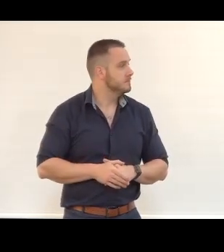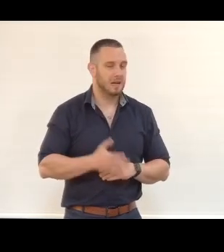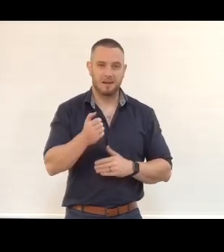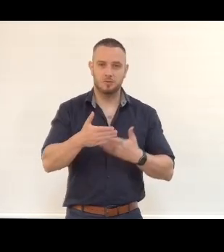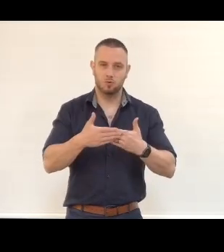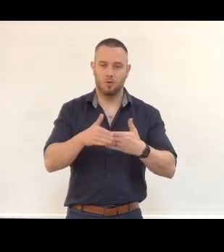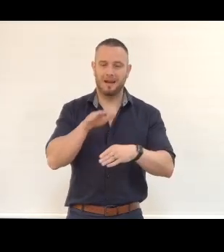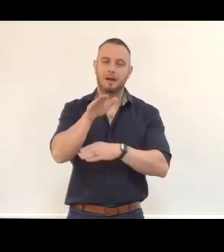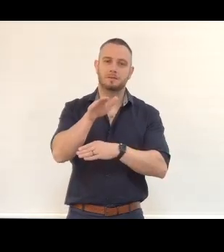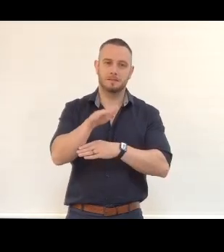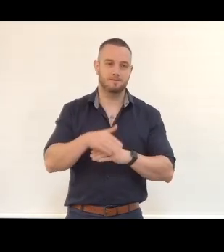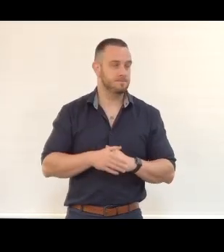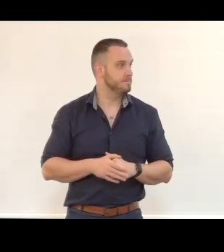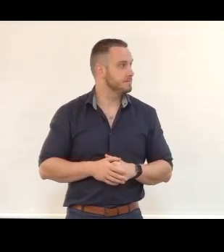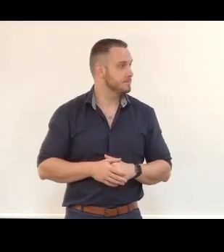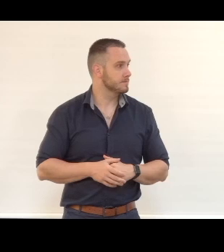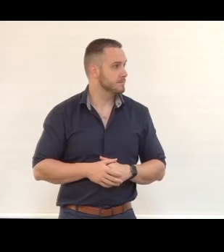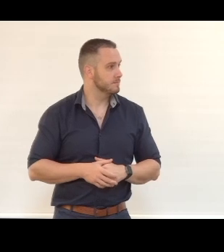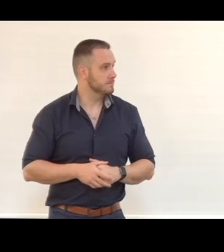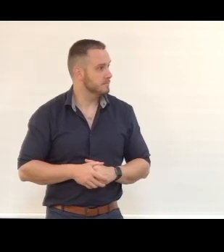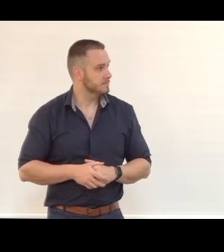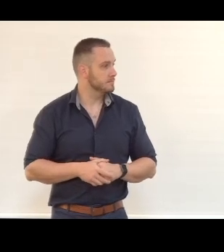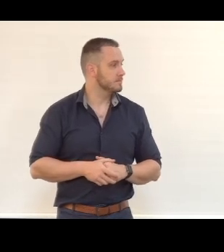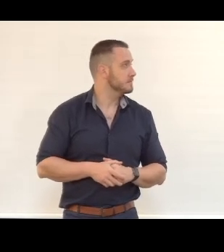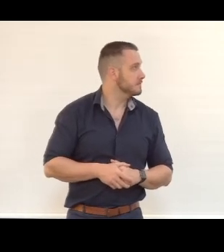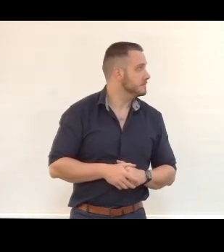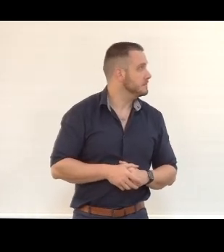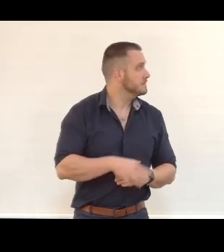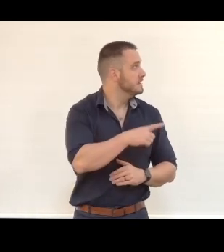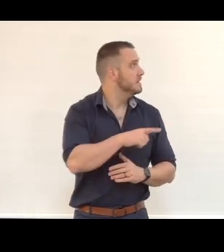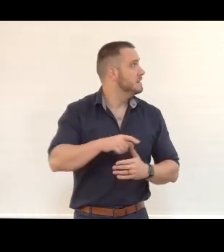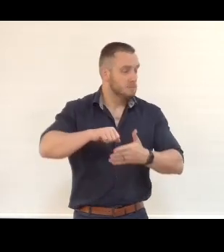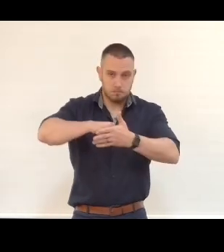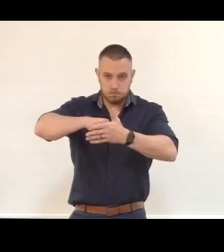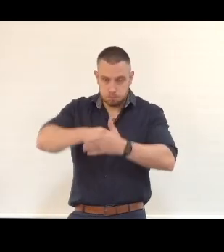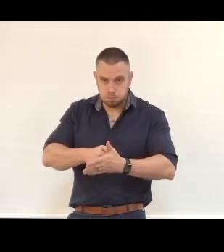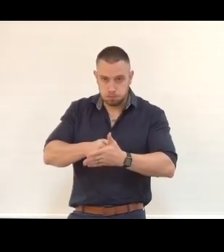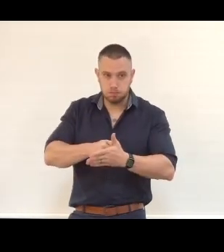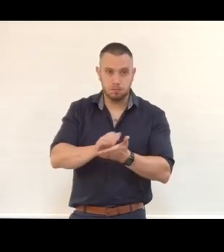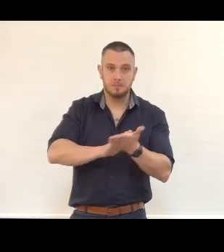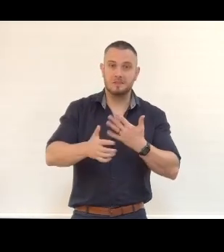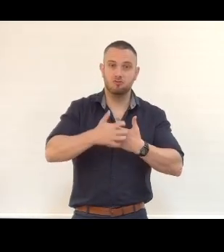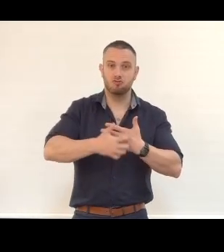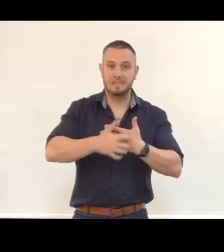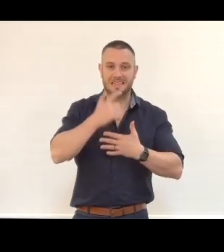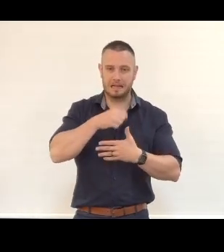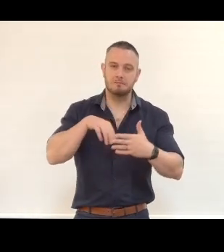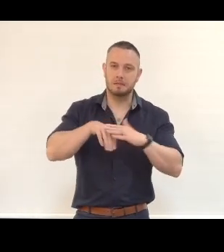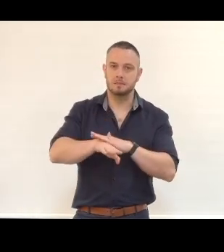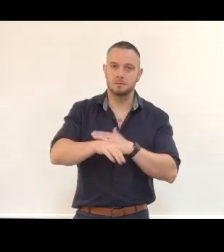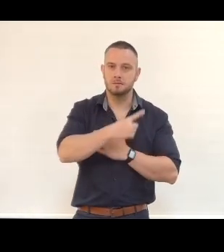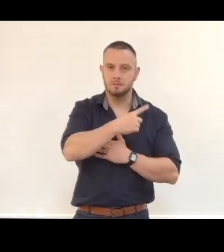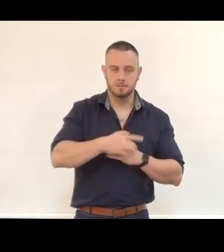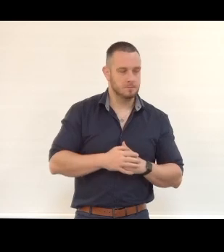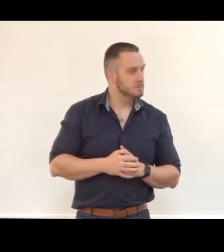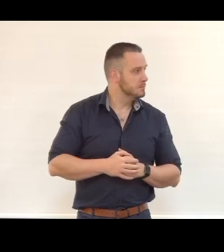go outside. So this time, the airlock is pressurized because the light is green, so people can enter the door towards